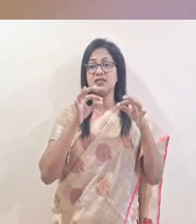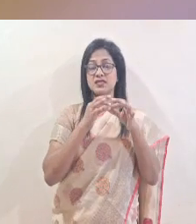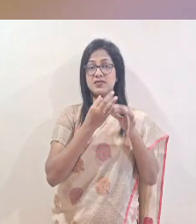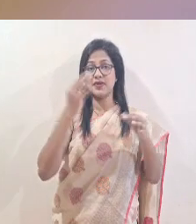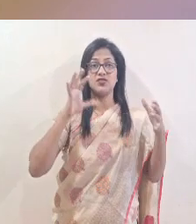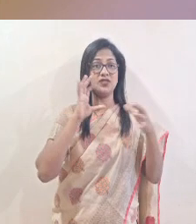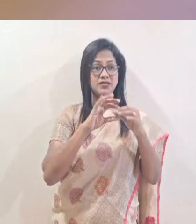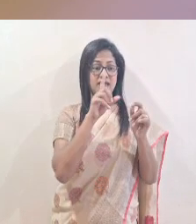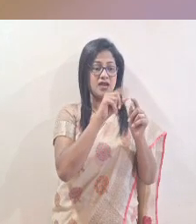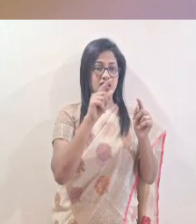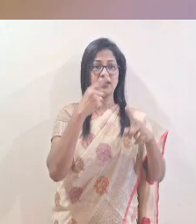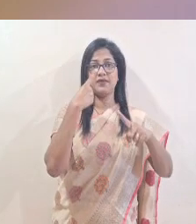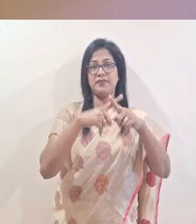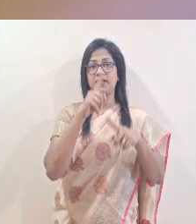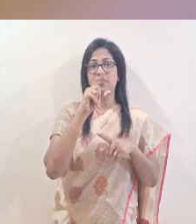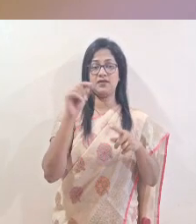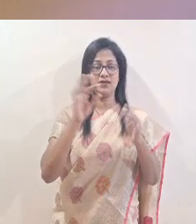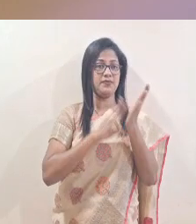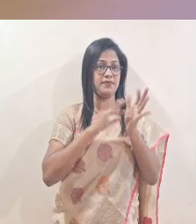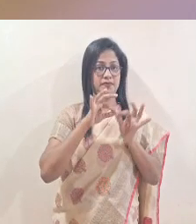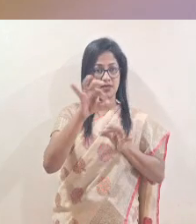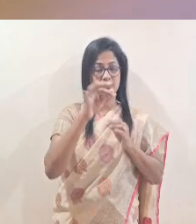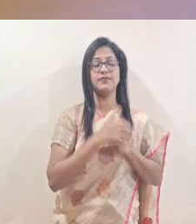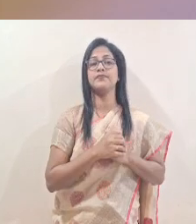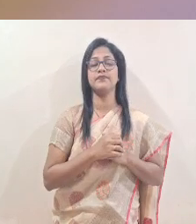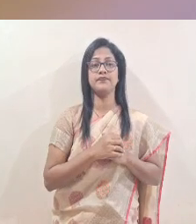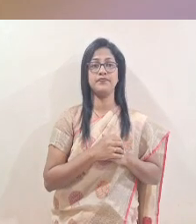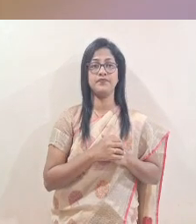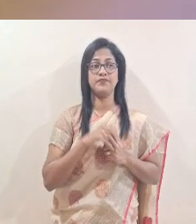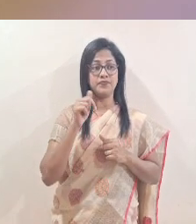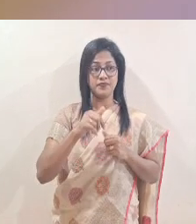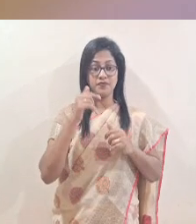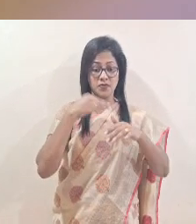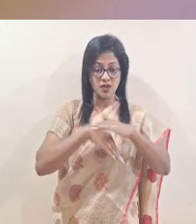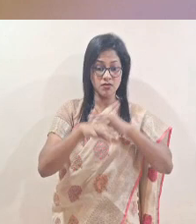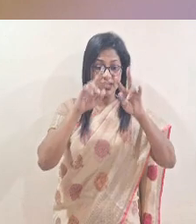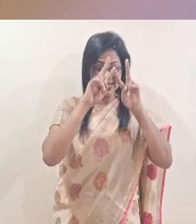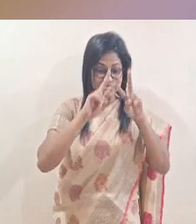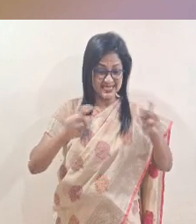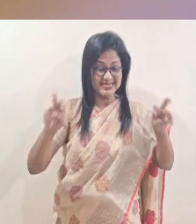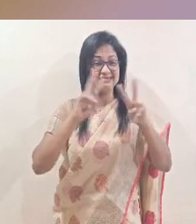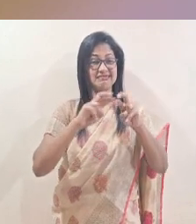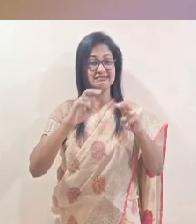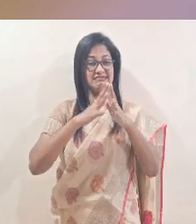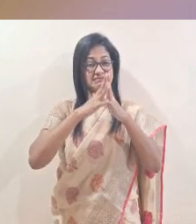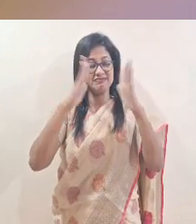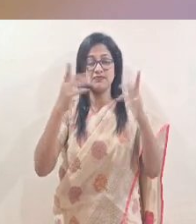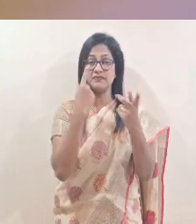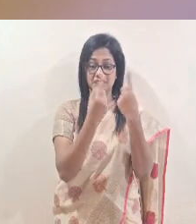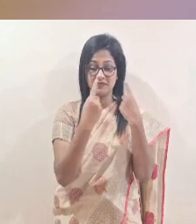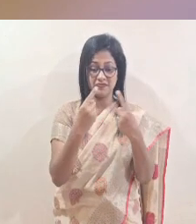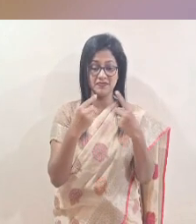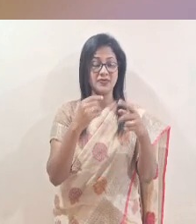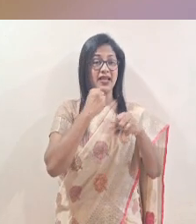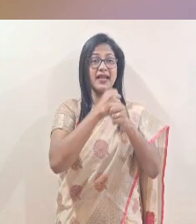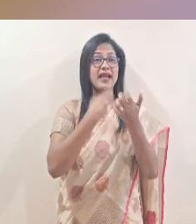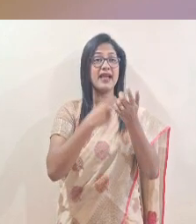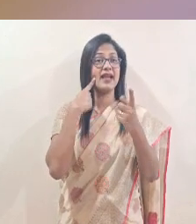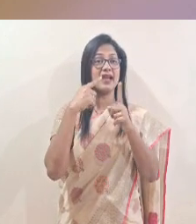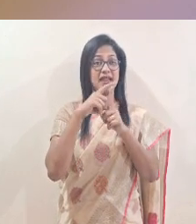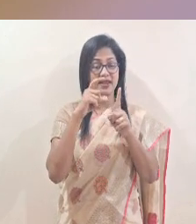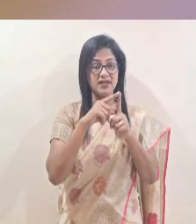cell of 100 by 100 meters. So my study actually leads to the grid analysis, which is 1 by 1 kilometer